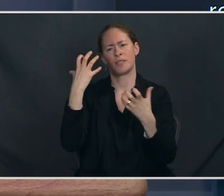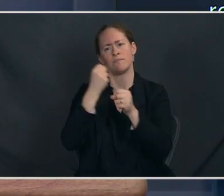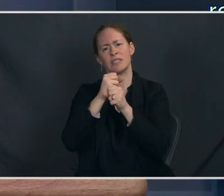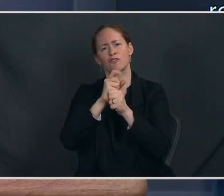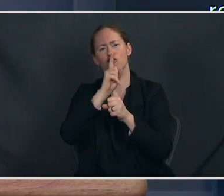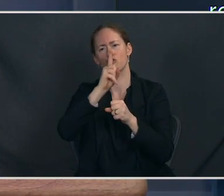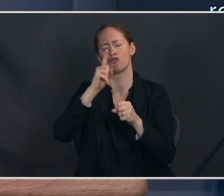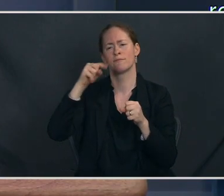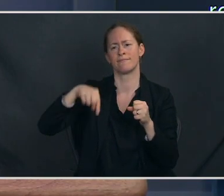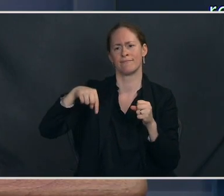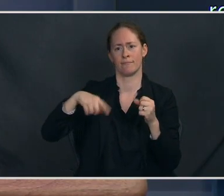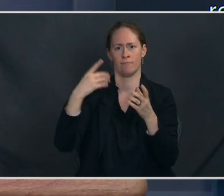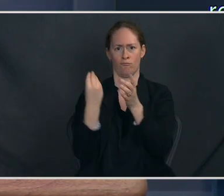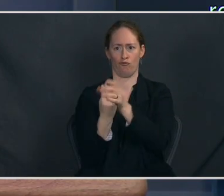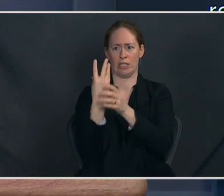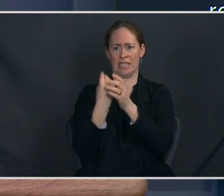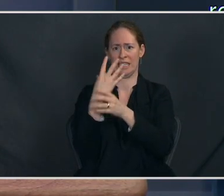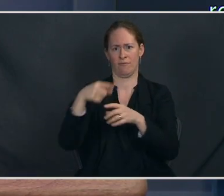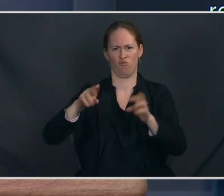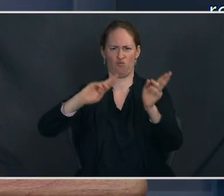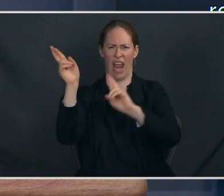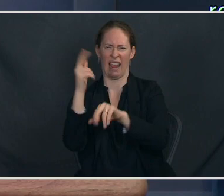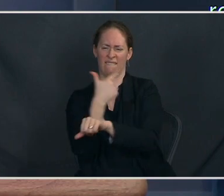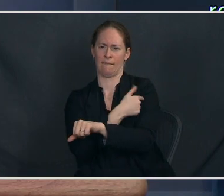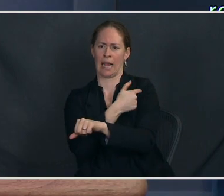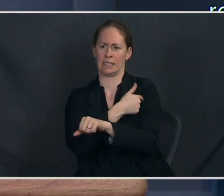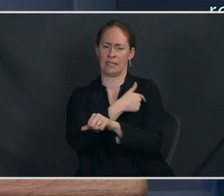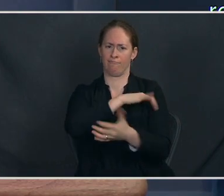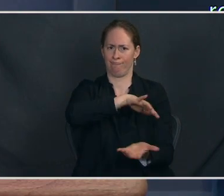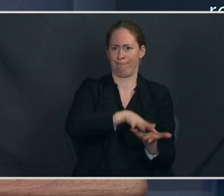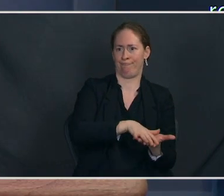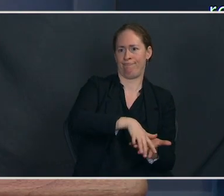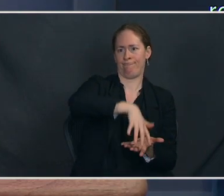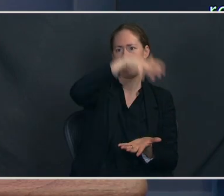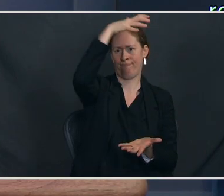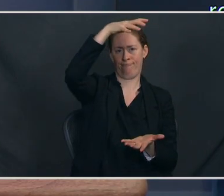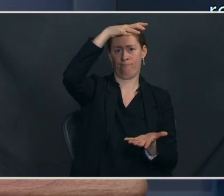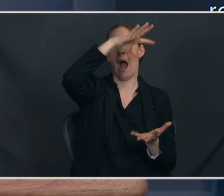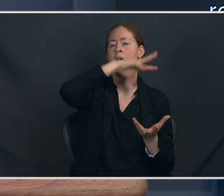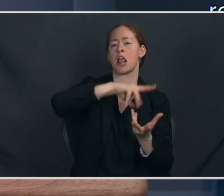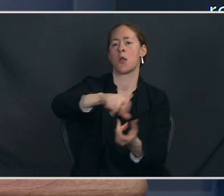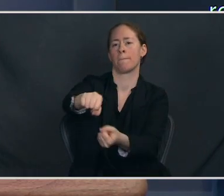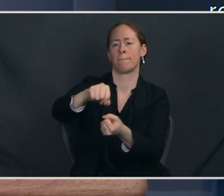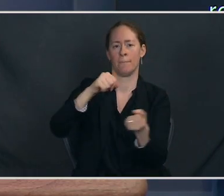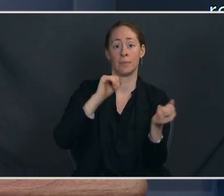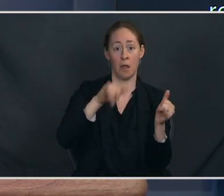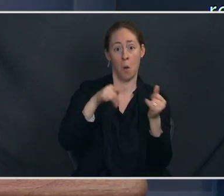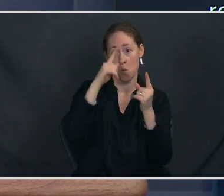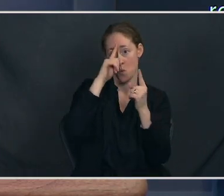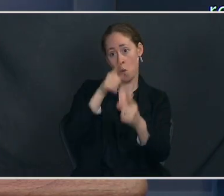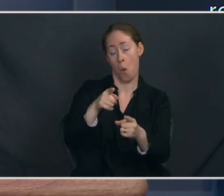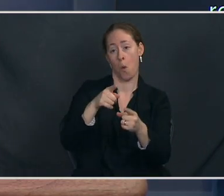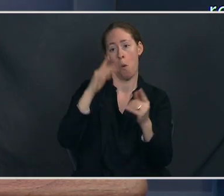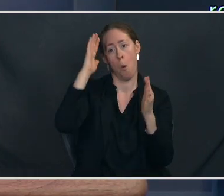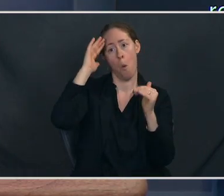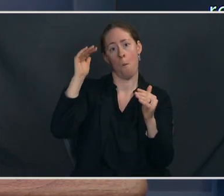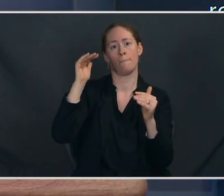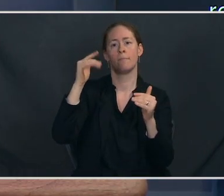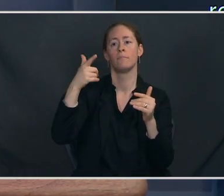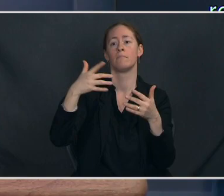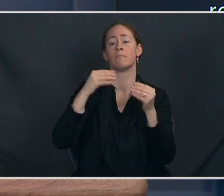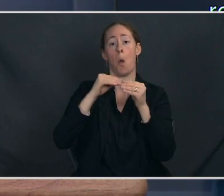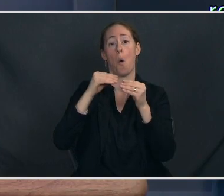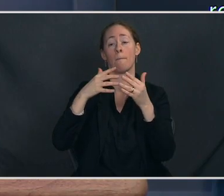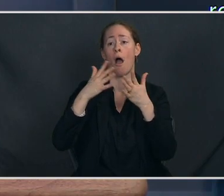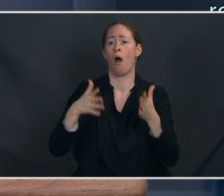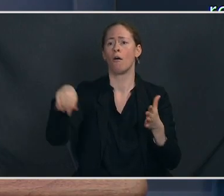the spring, and certainly his hope that every American will, that more Americans will have access